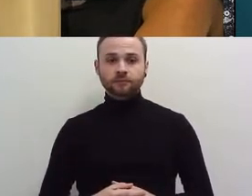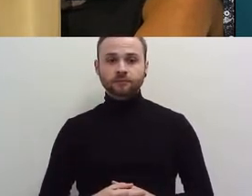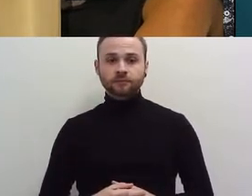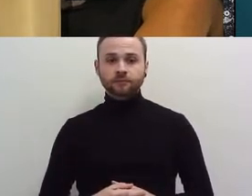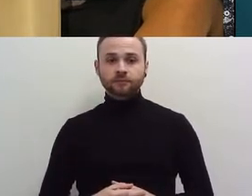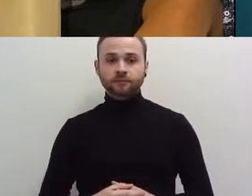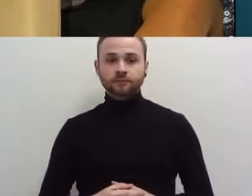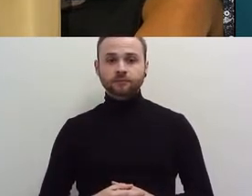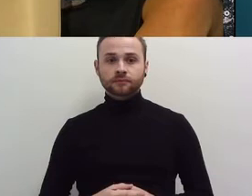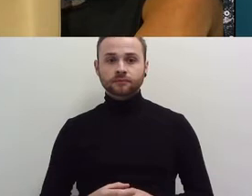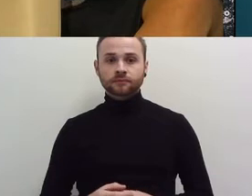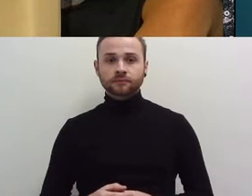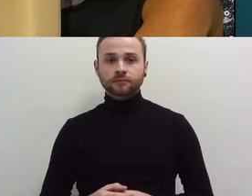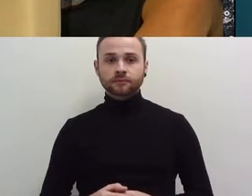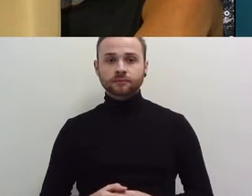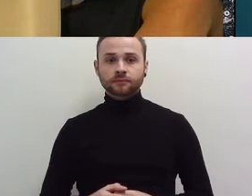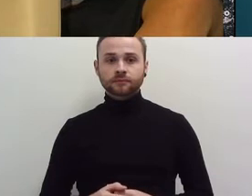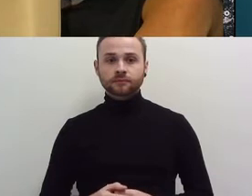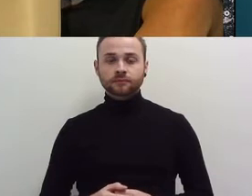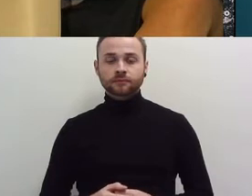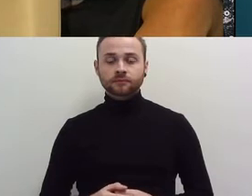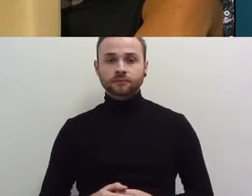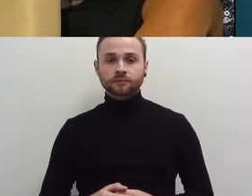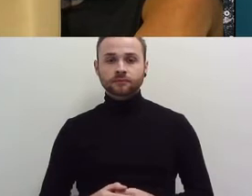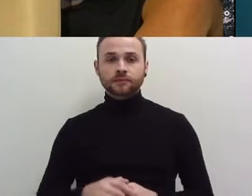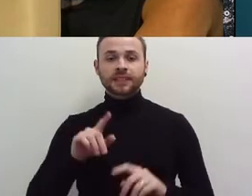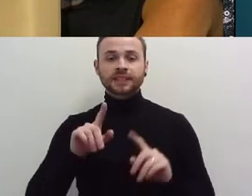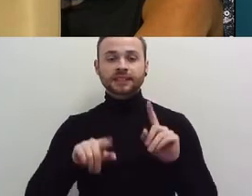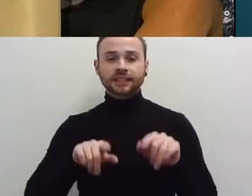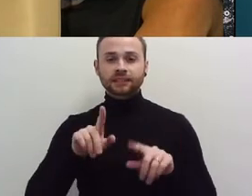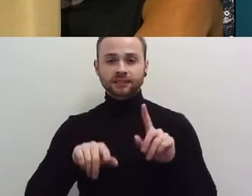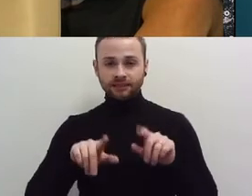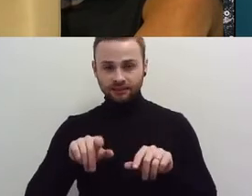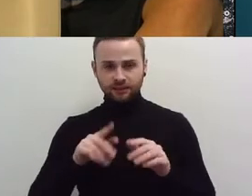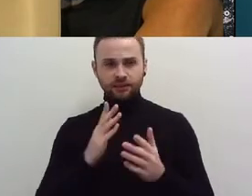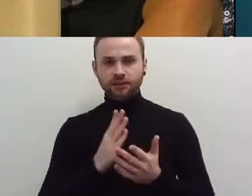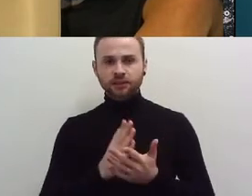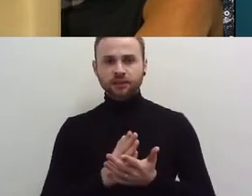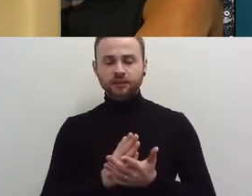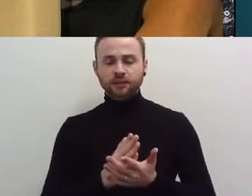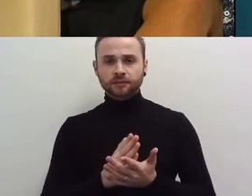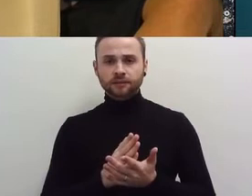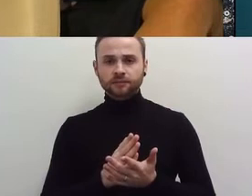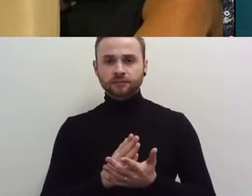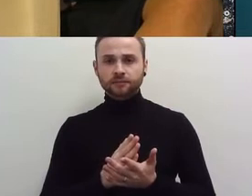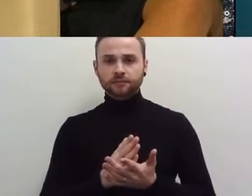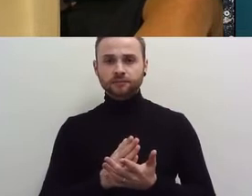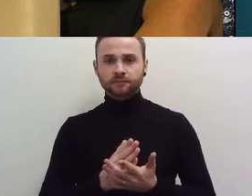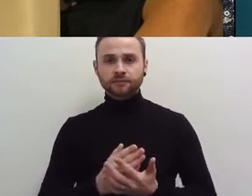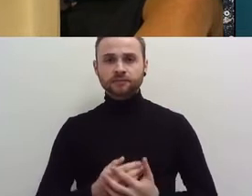can solve, for example, and it could be in a way we can just make one day for one